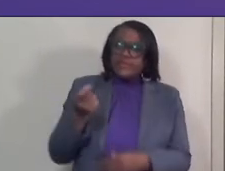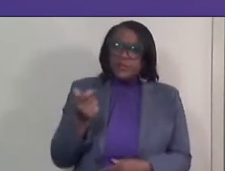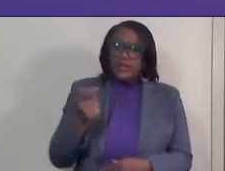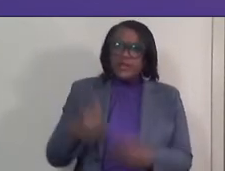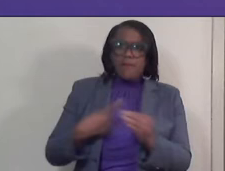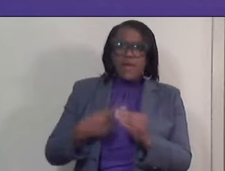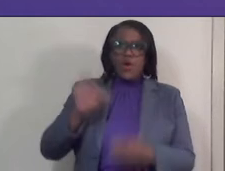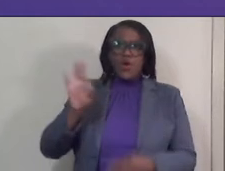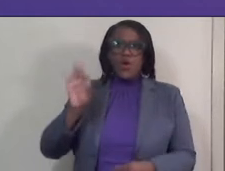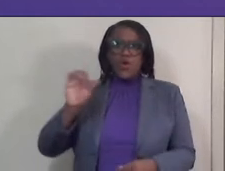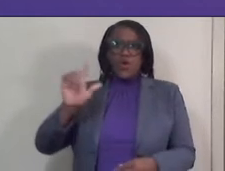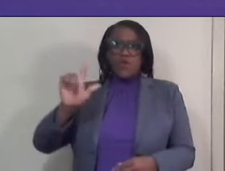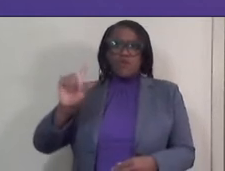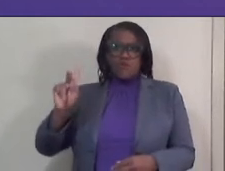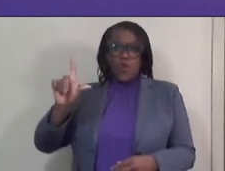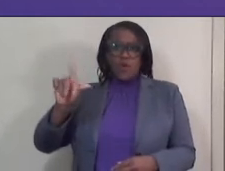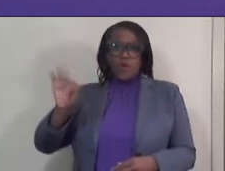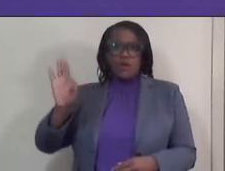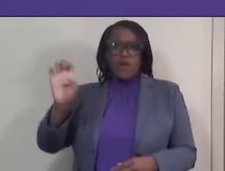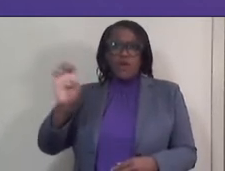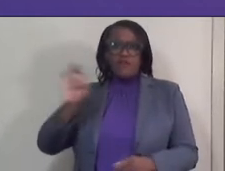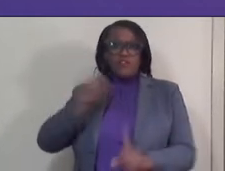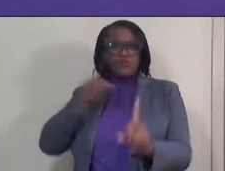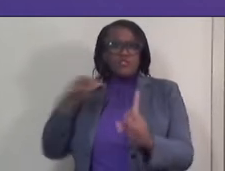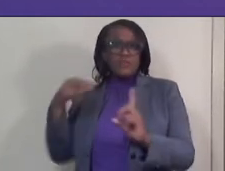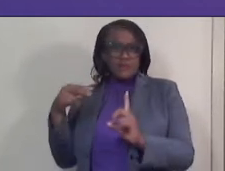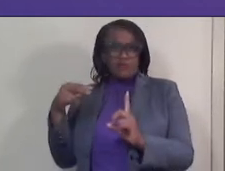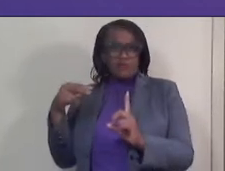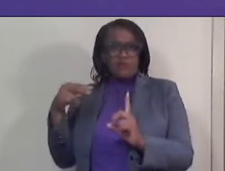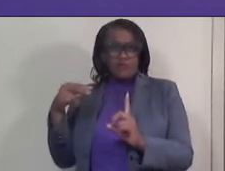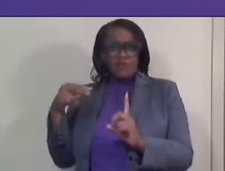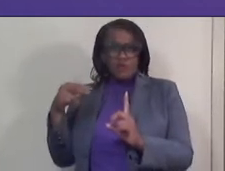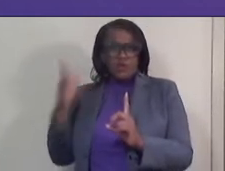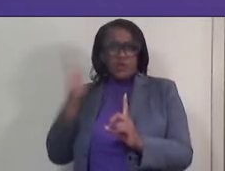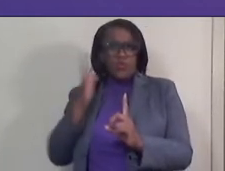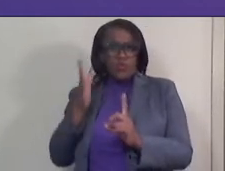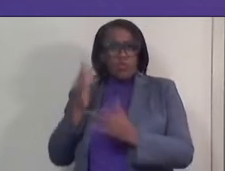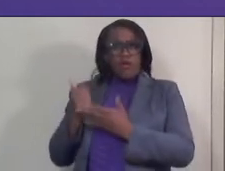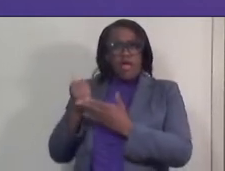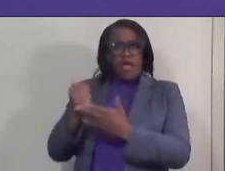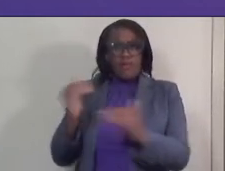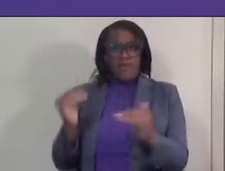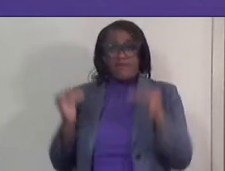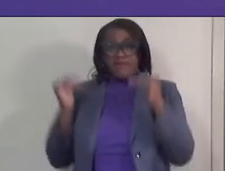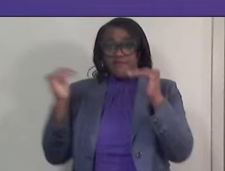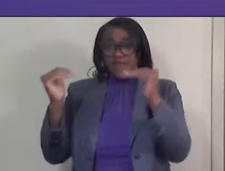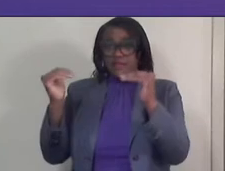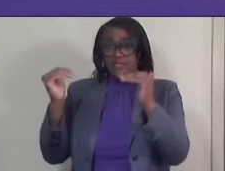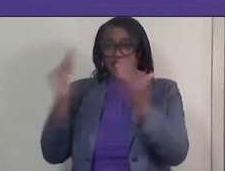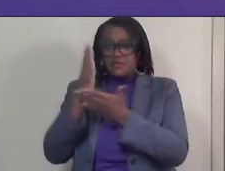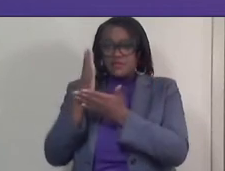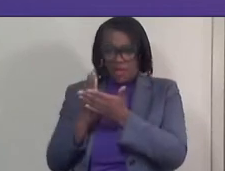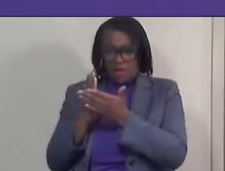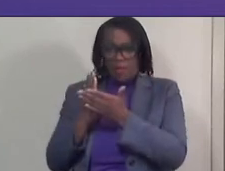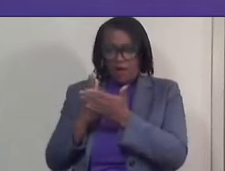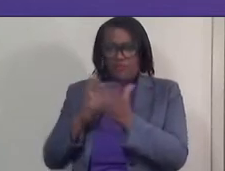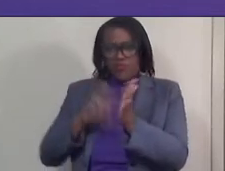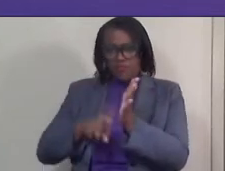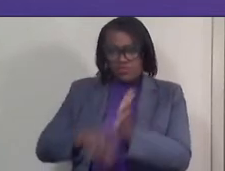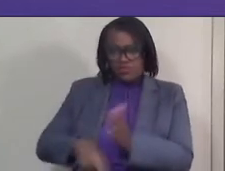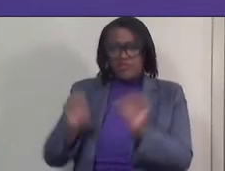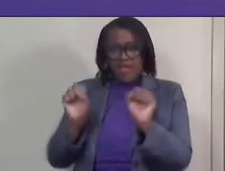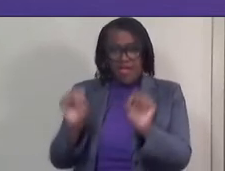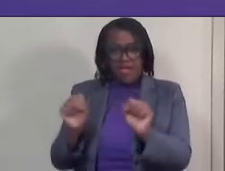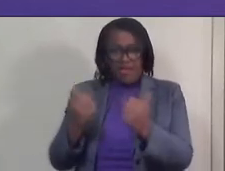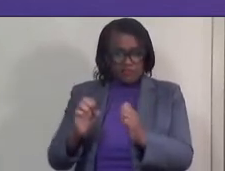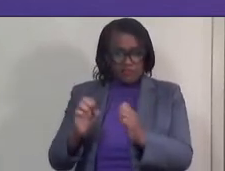folklife framework or the folklife perspective will help advance some of these research efforts.